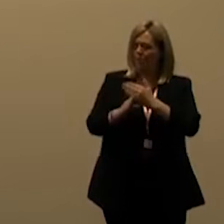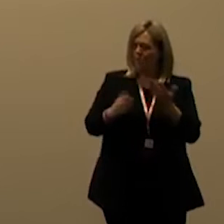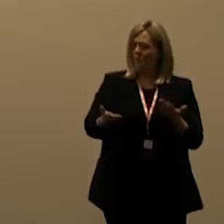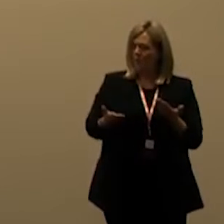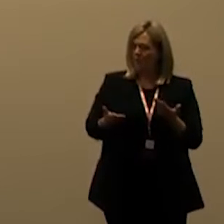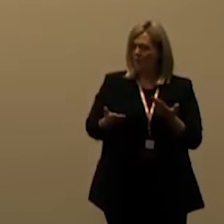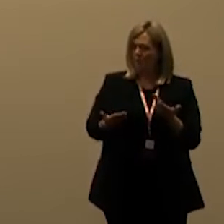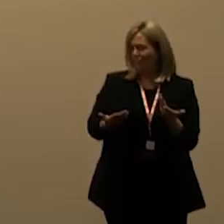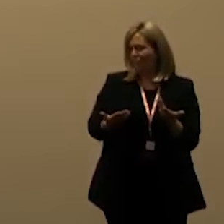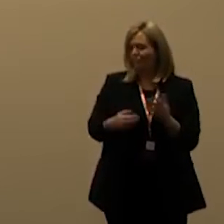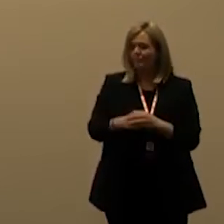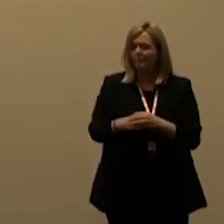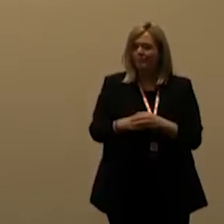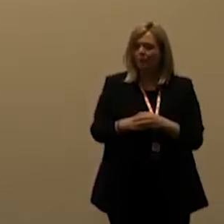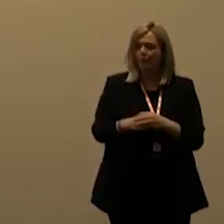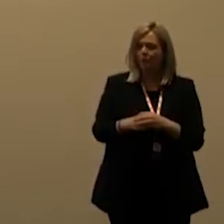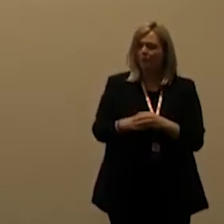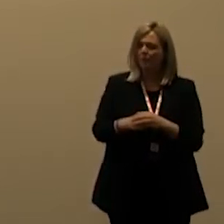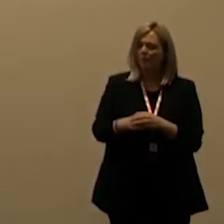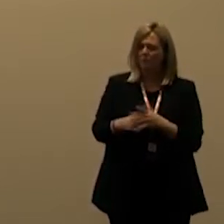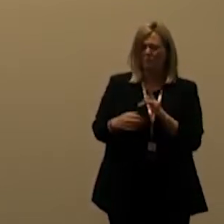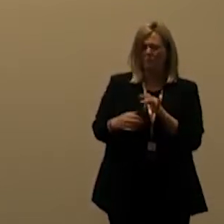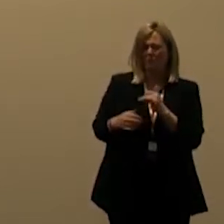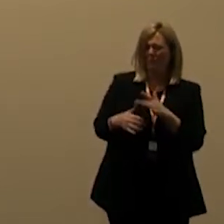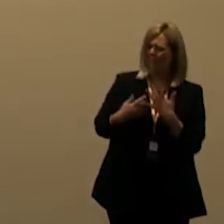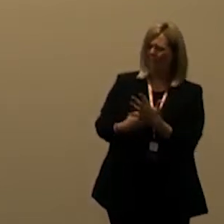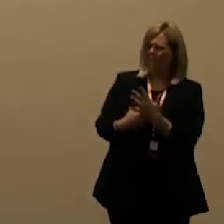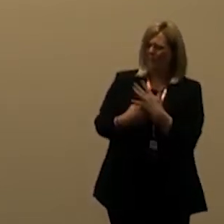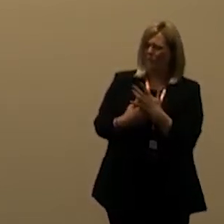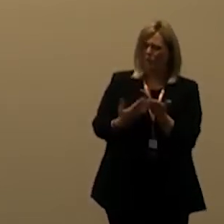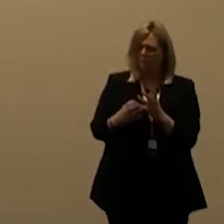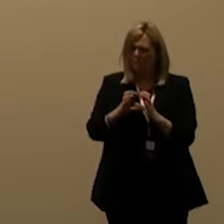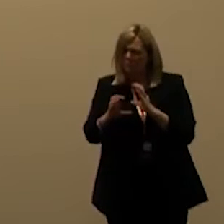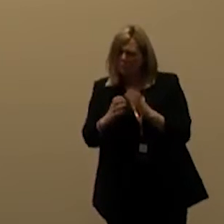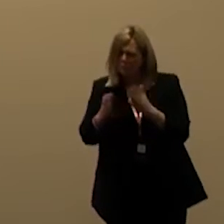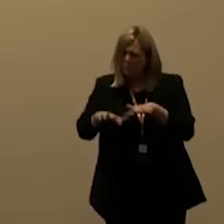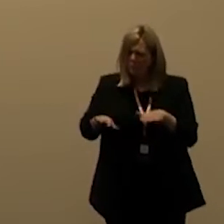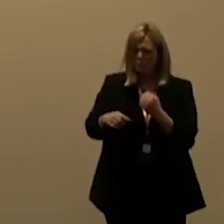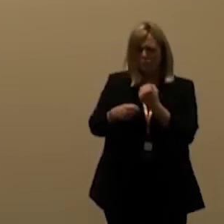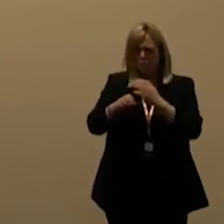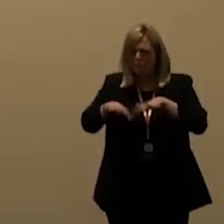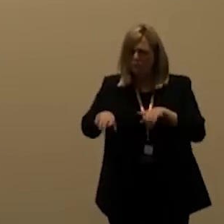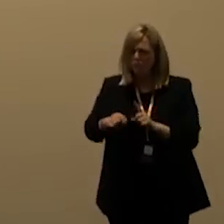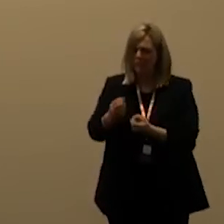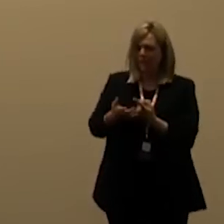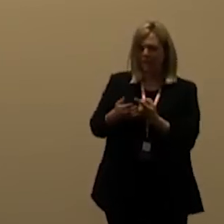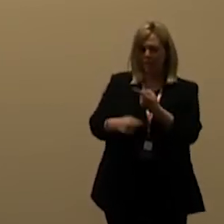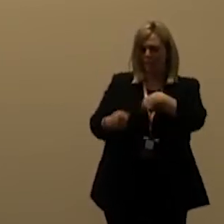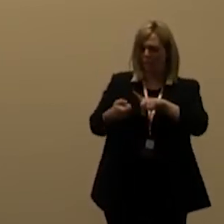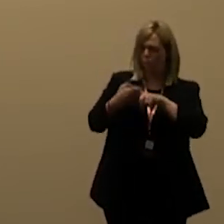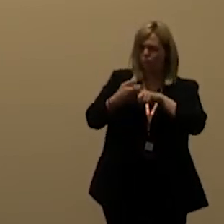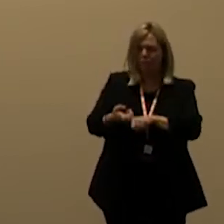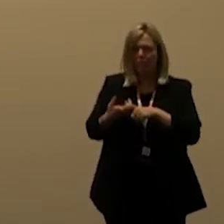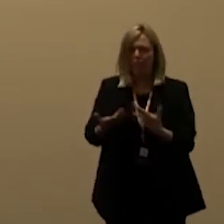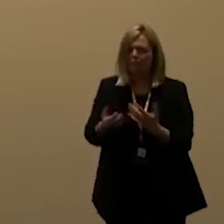age. So feeling that pressure to get on board, how do you communicate with your children, with your grandchildren, if they rely so heavily